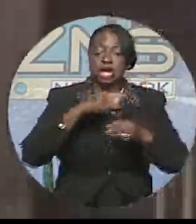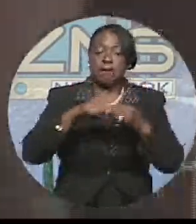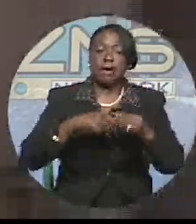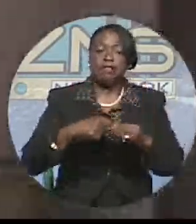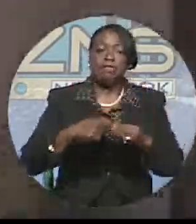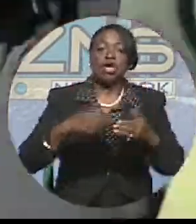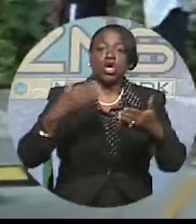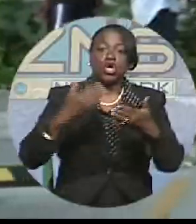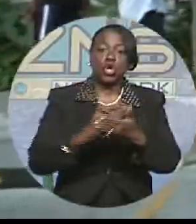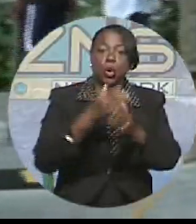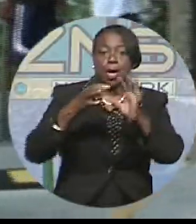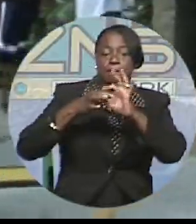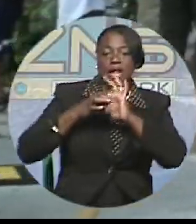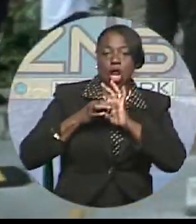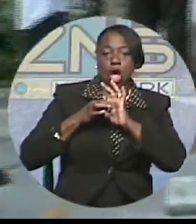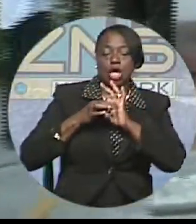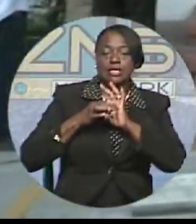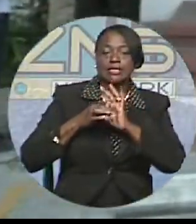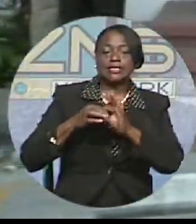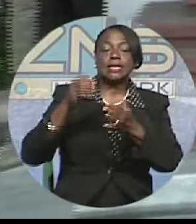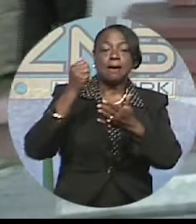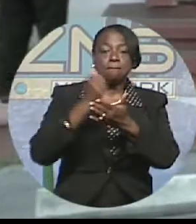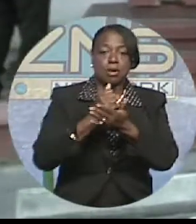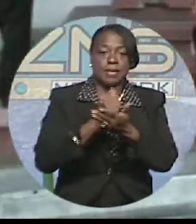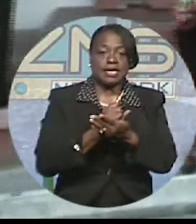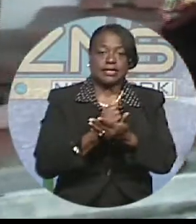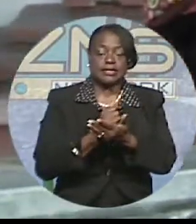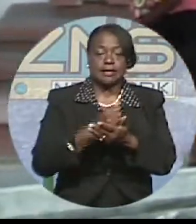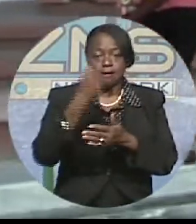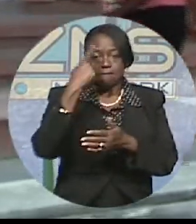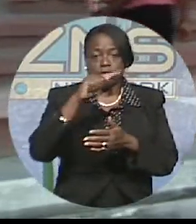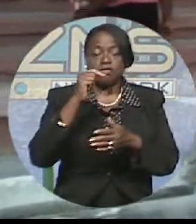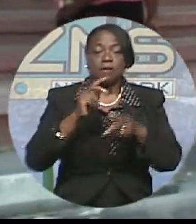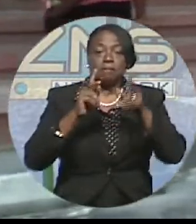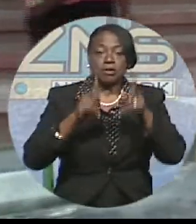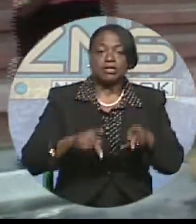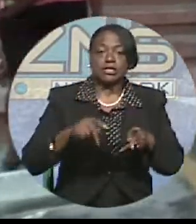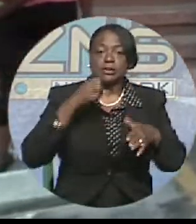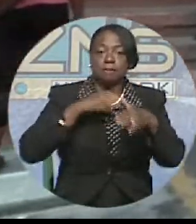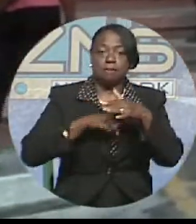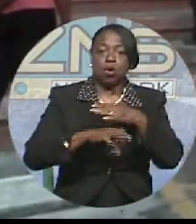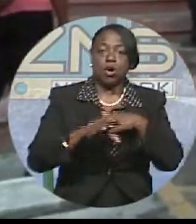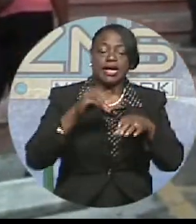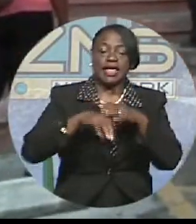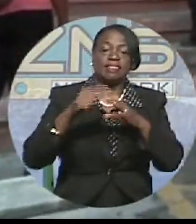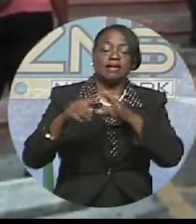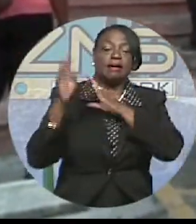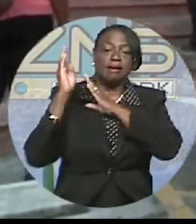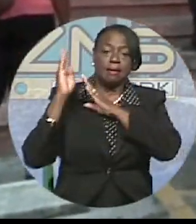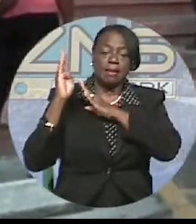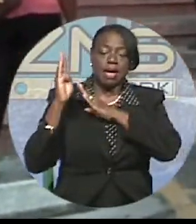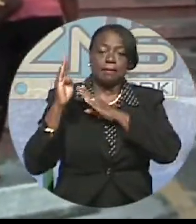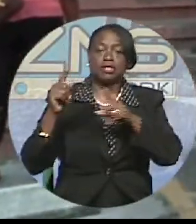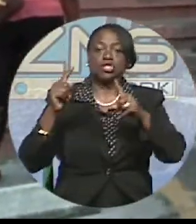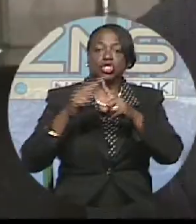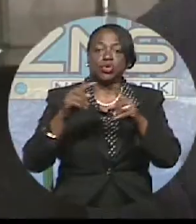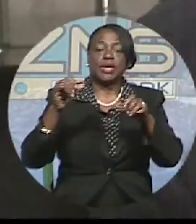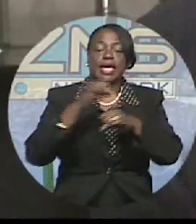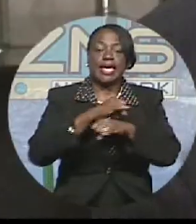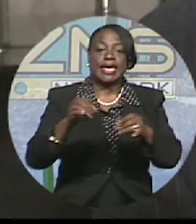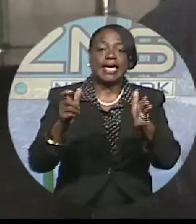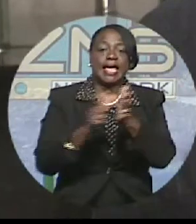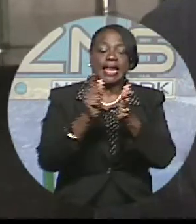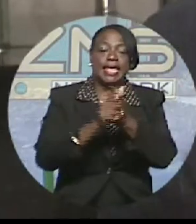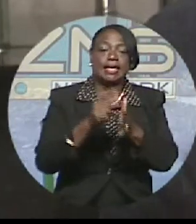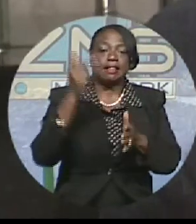who are born in the Bahamas to foreign parents. The permit is to assist those who have long complained about the time frame to apply for citizenship. Up